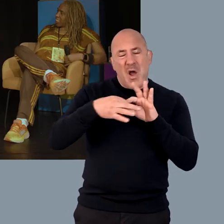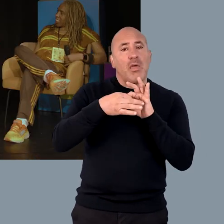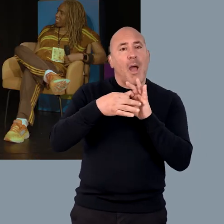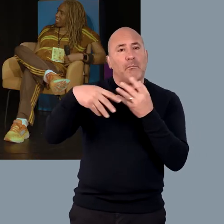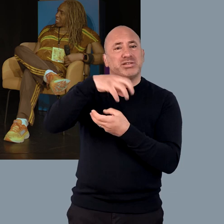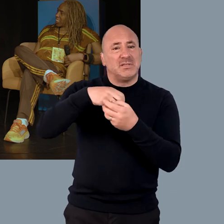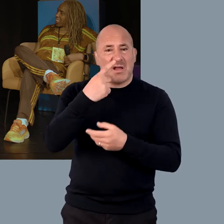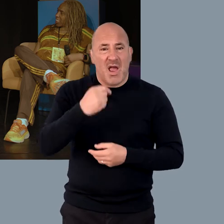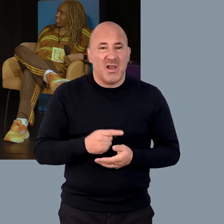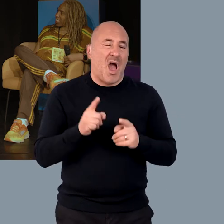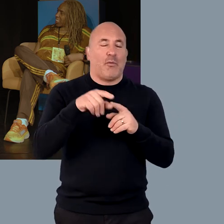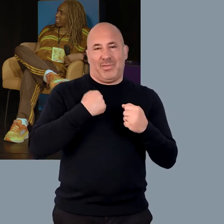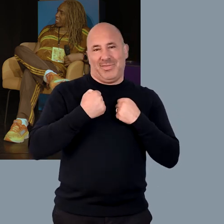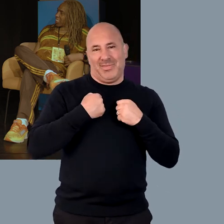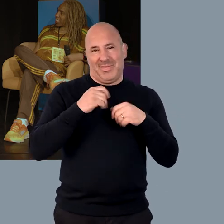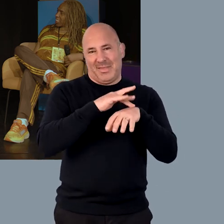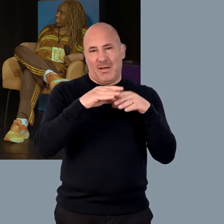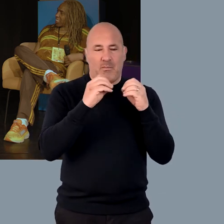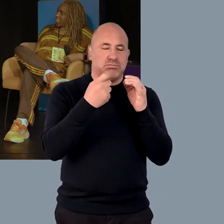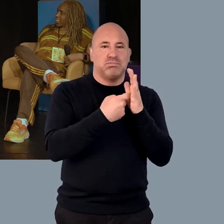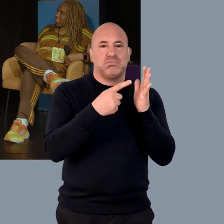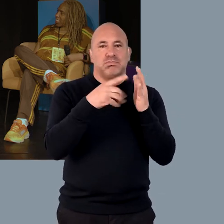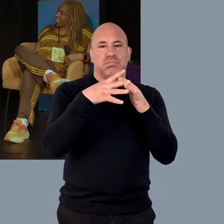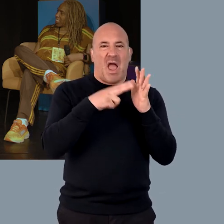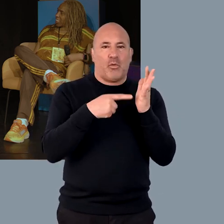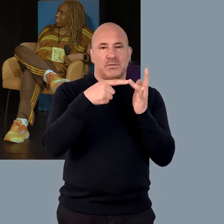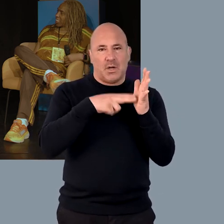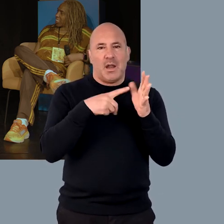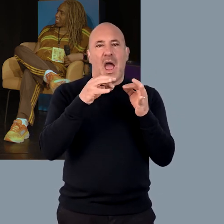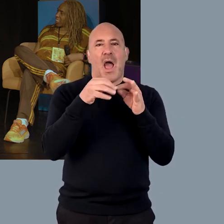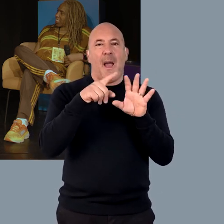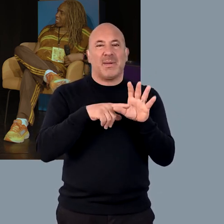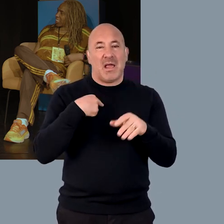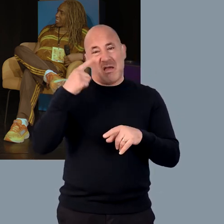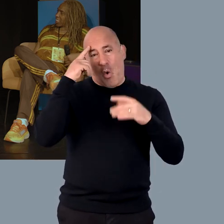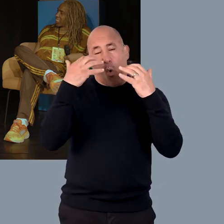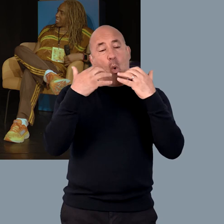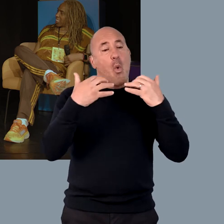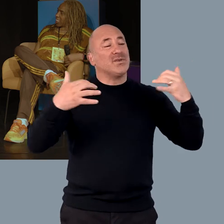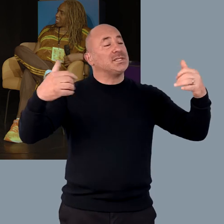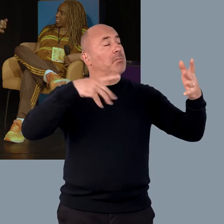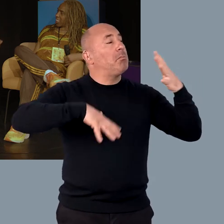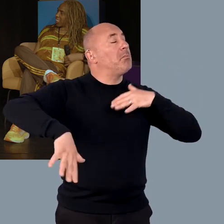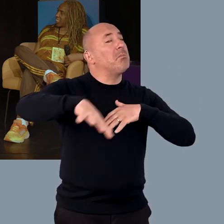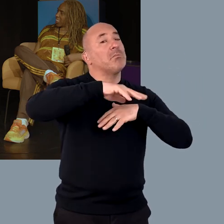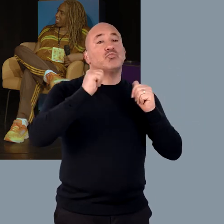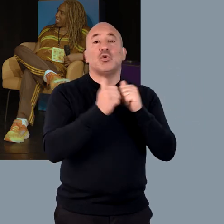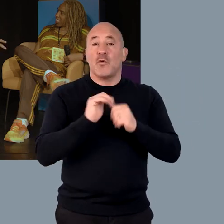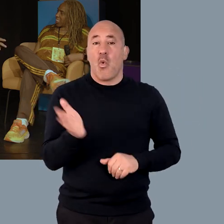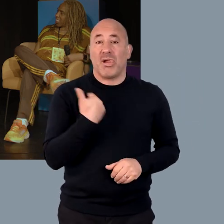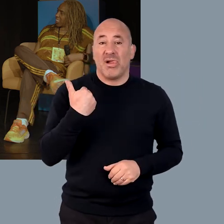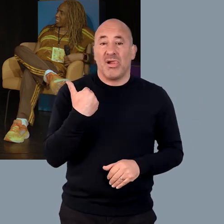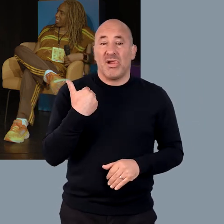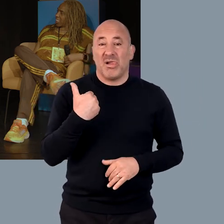you can also make spaces that are a mix of the two for example with brownton abbey I like to think of the auditorium as a space for